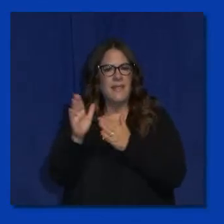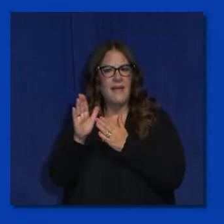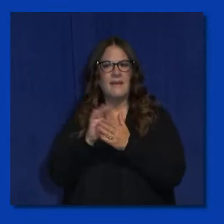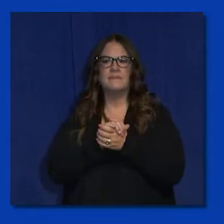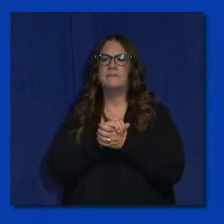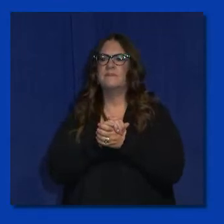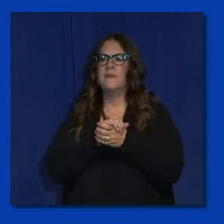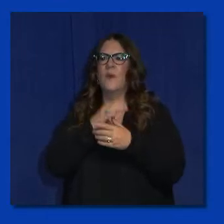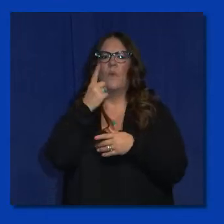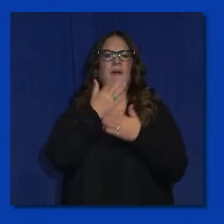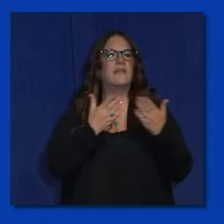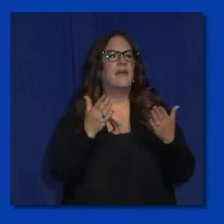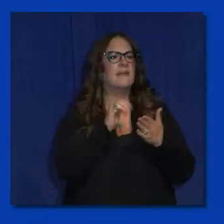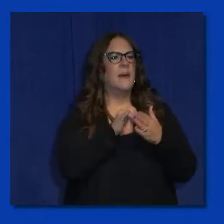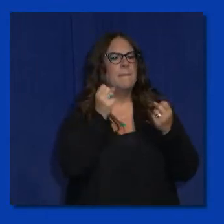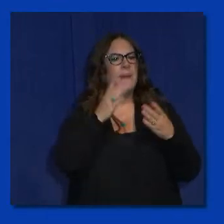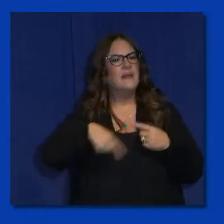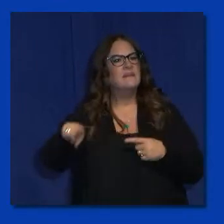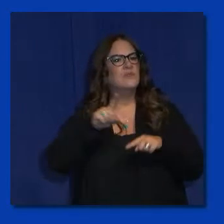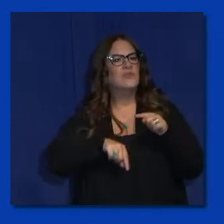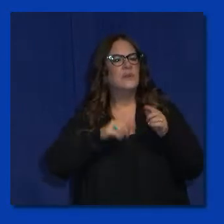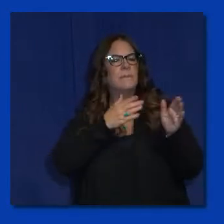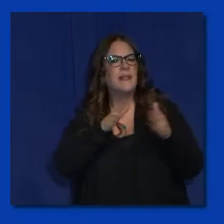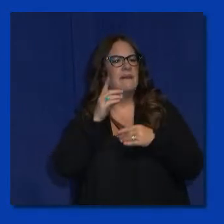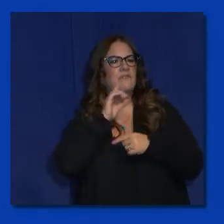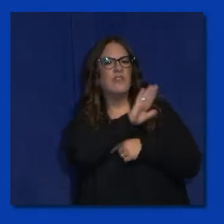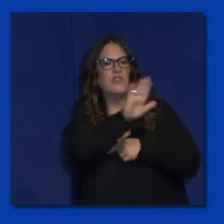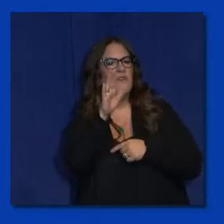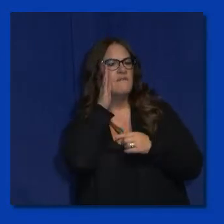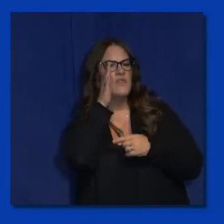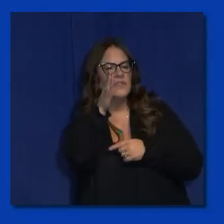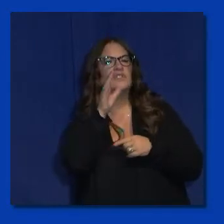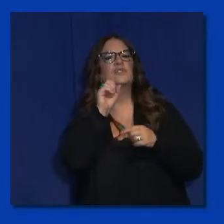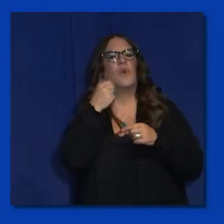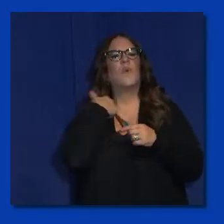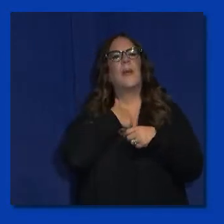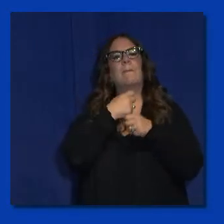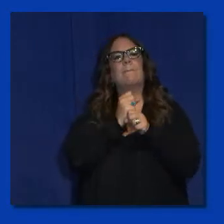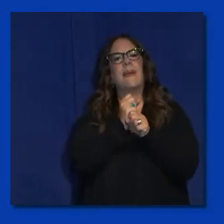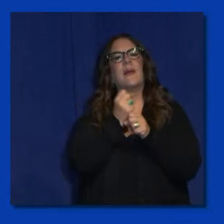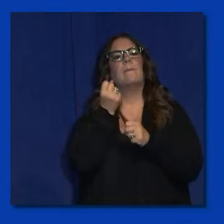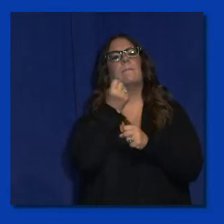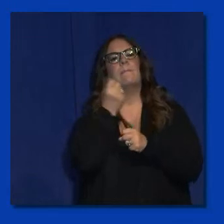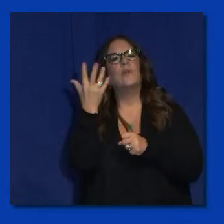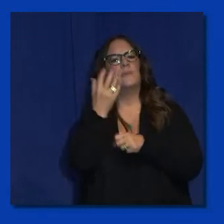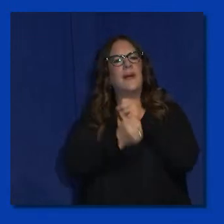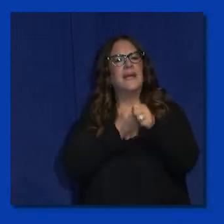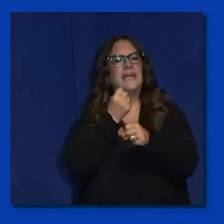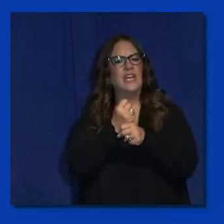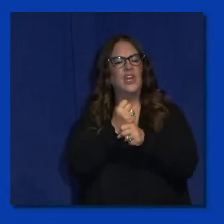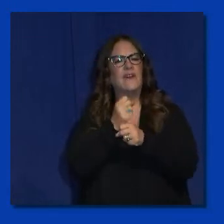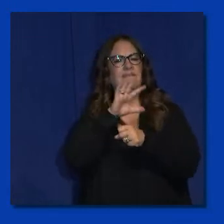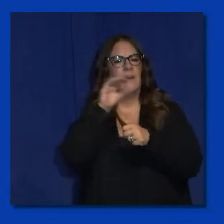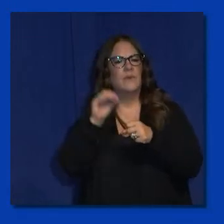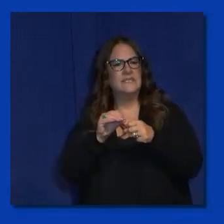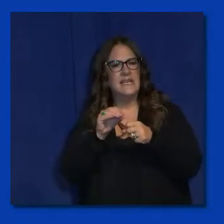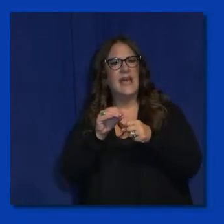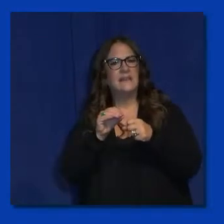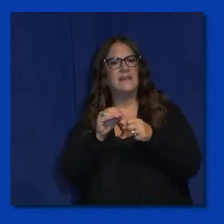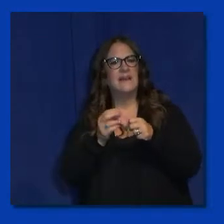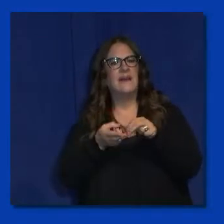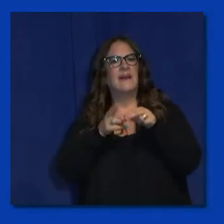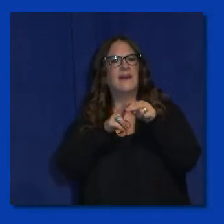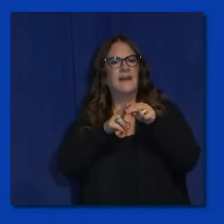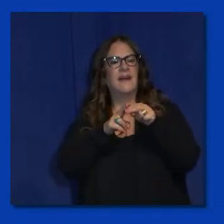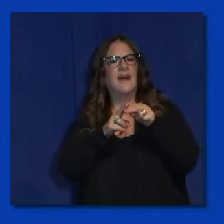of the budgeting, and so they can't plan for the future. And that's why we're committing a multi-year 5% base increase. That's substantially higher than